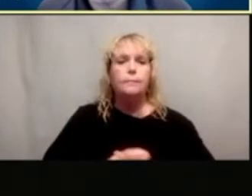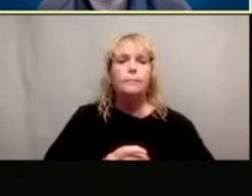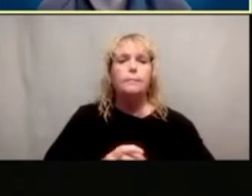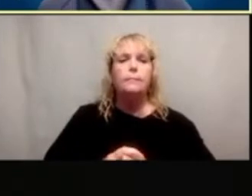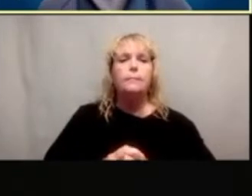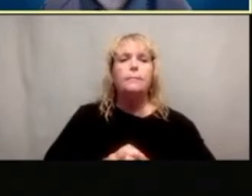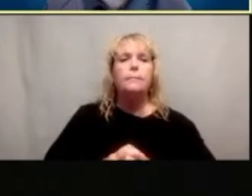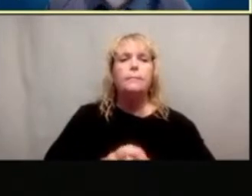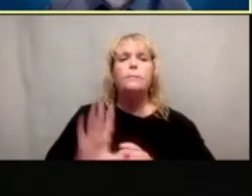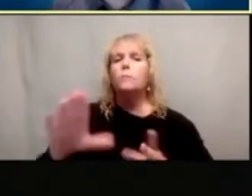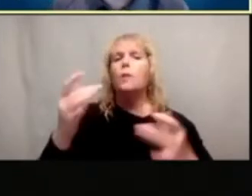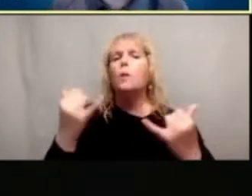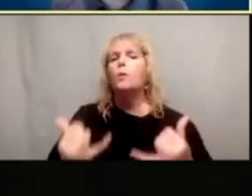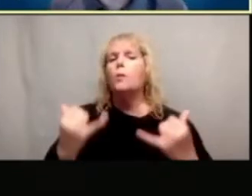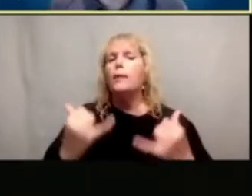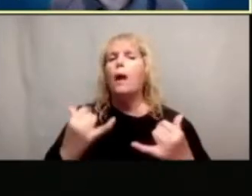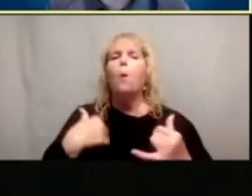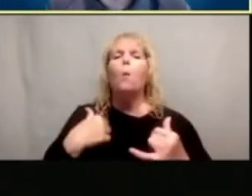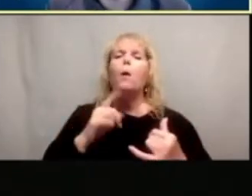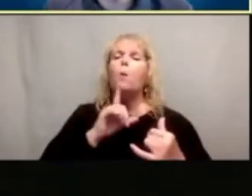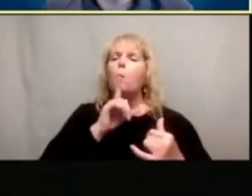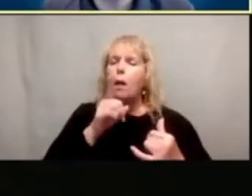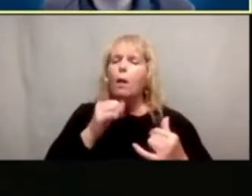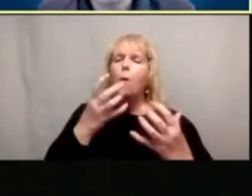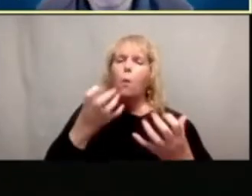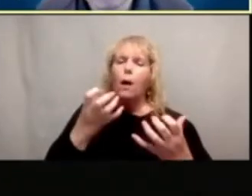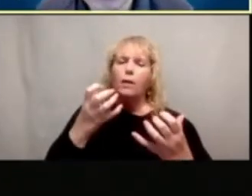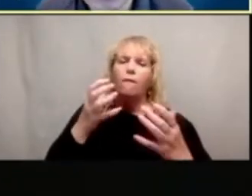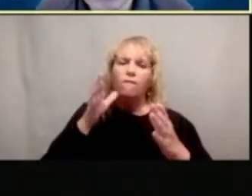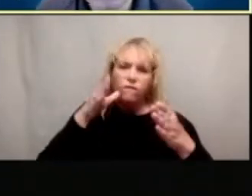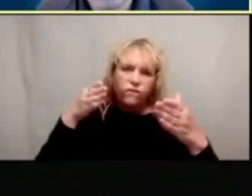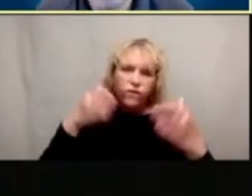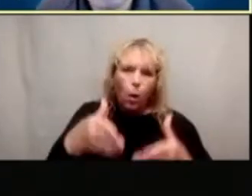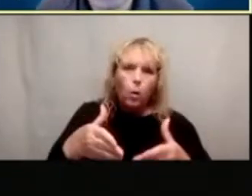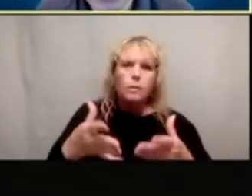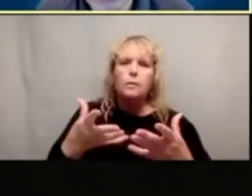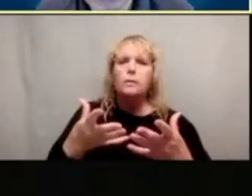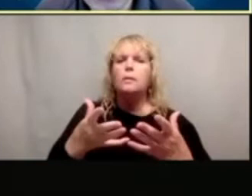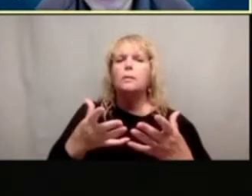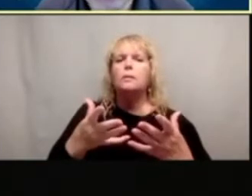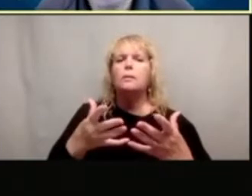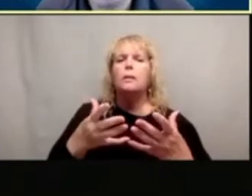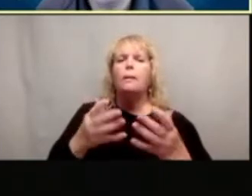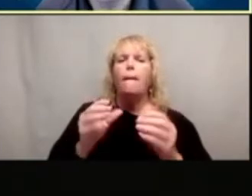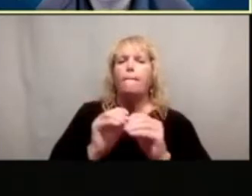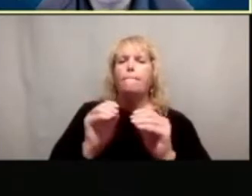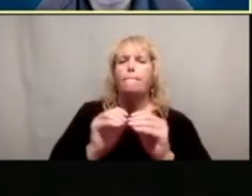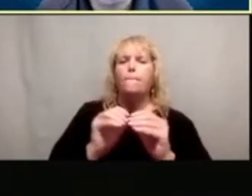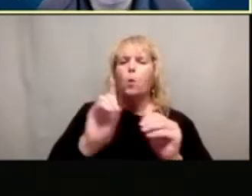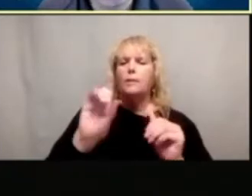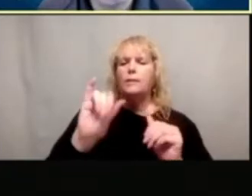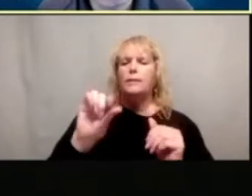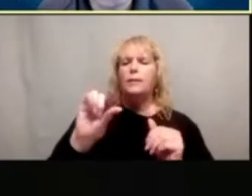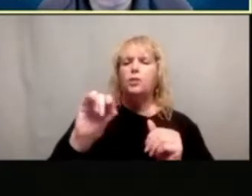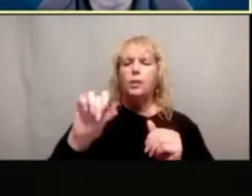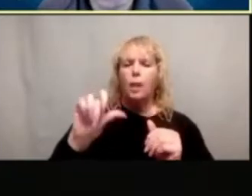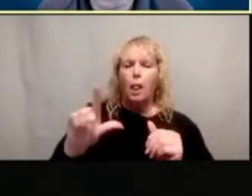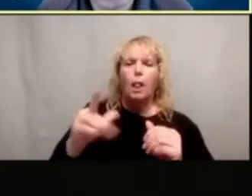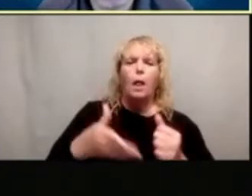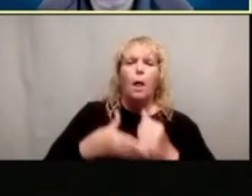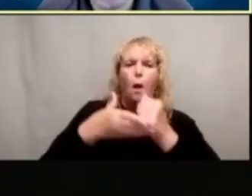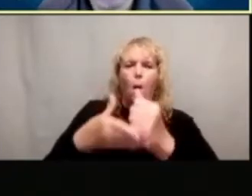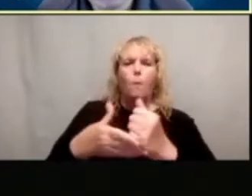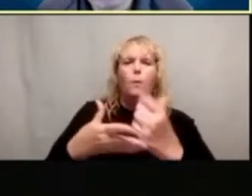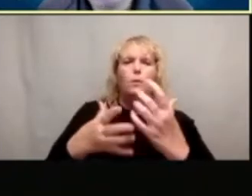And now we're really going to focus on developing more digital health coaching curriculum that can be